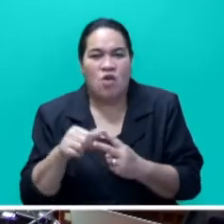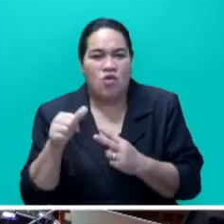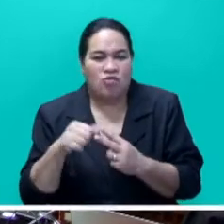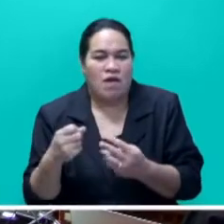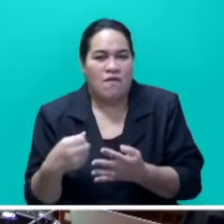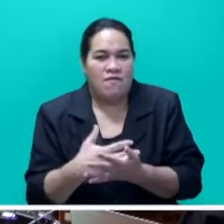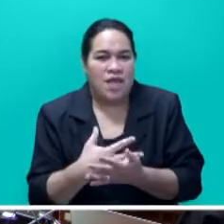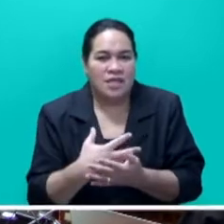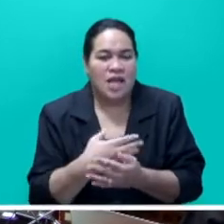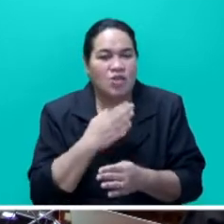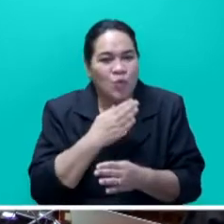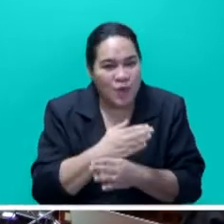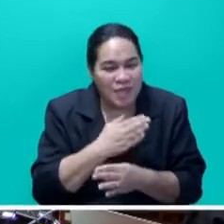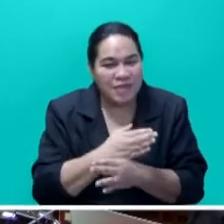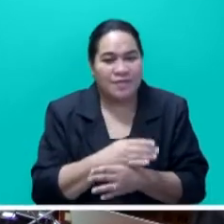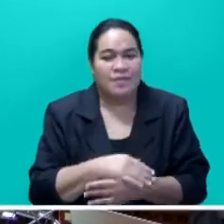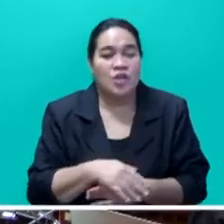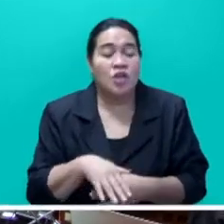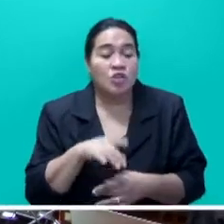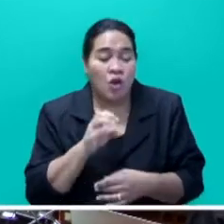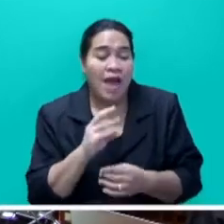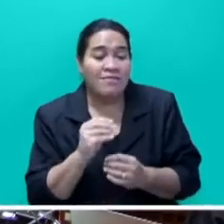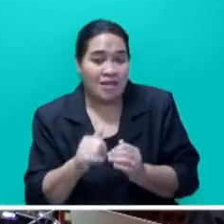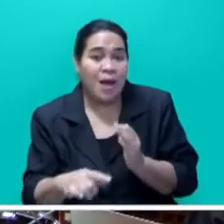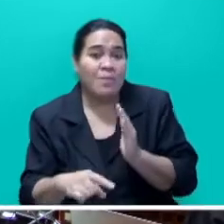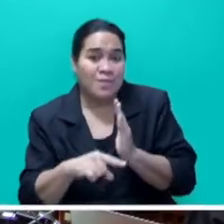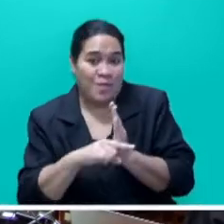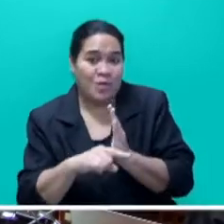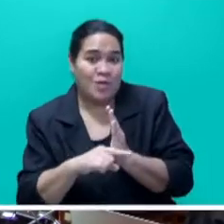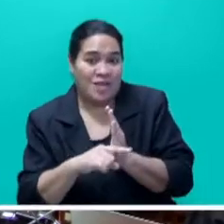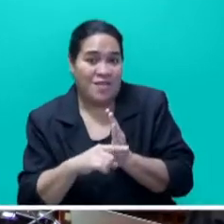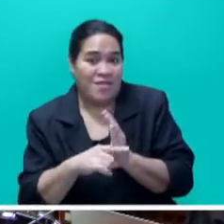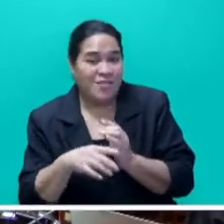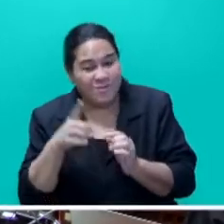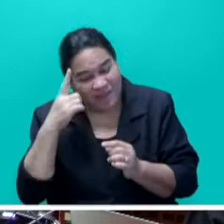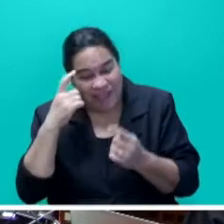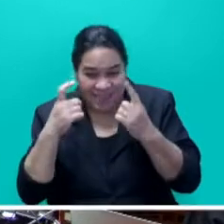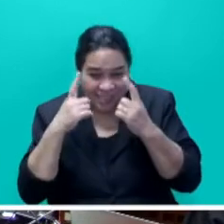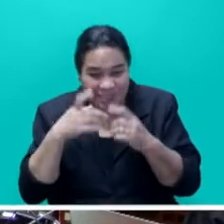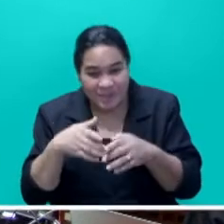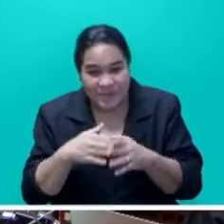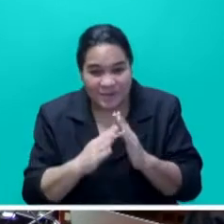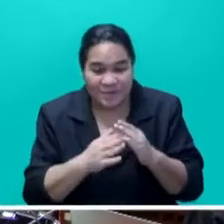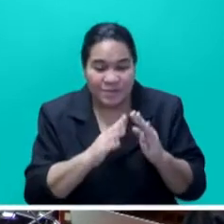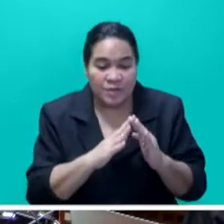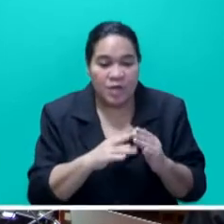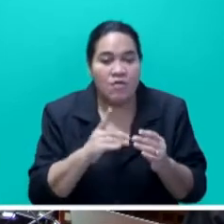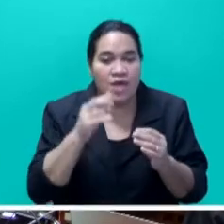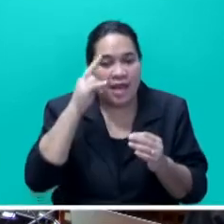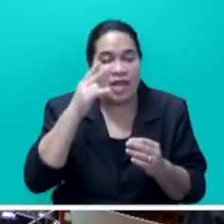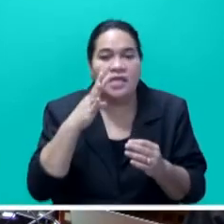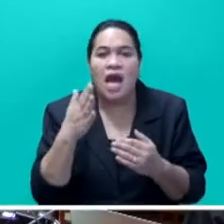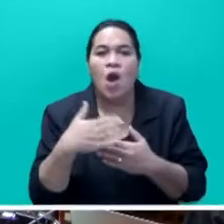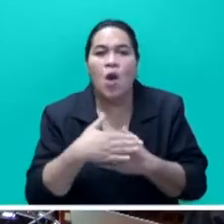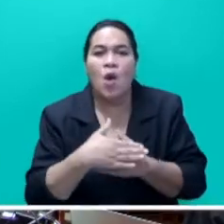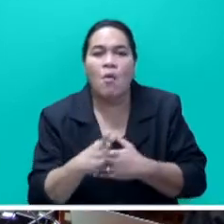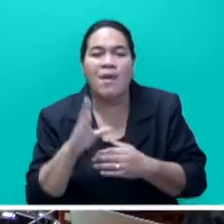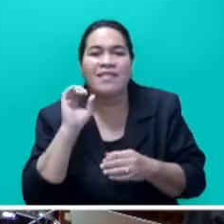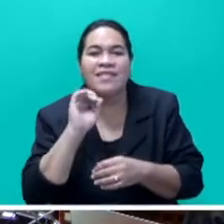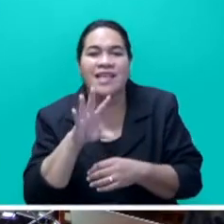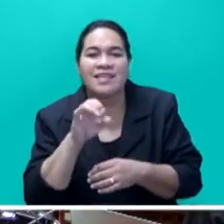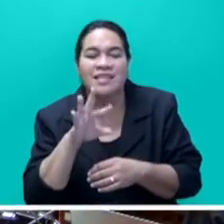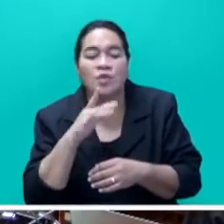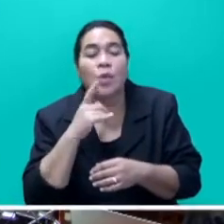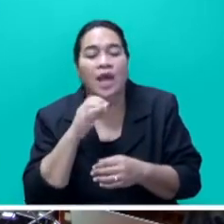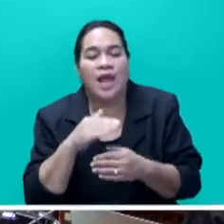So, amongst many of the positive incentives that were announced in the budget, sir, the national budget, the open taxi rank will actually lead to